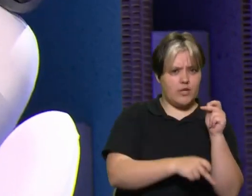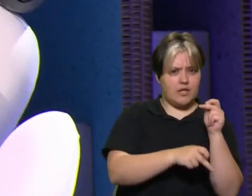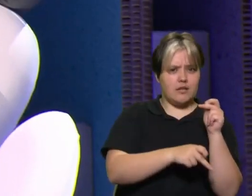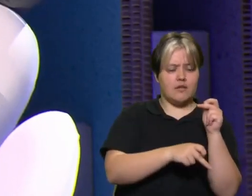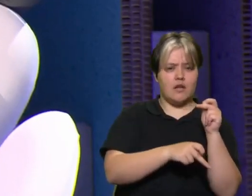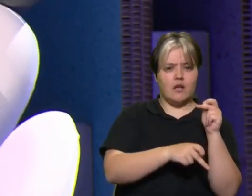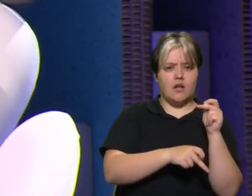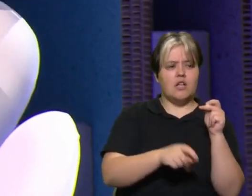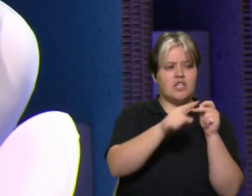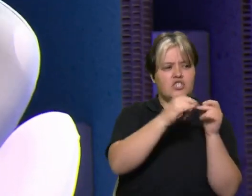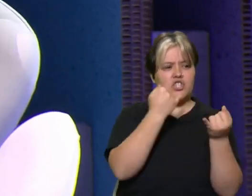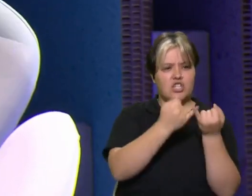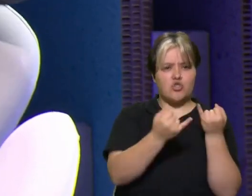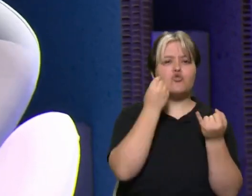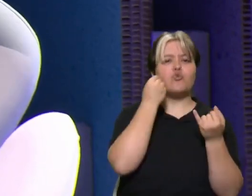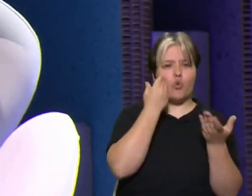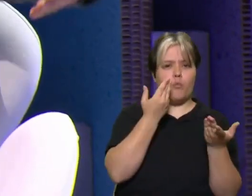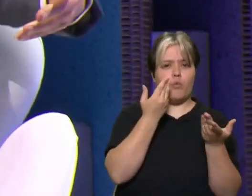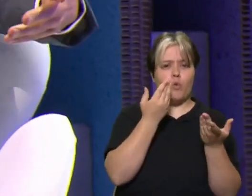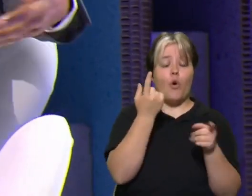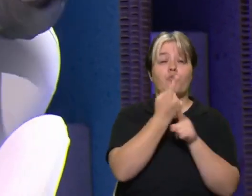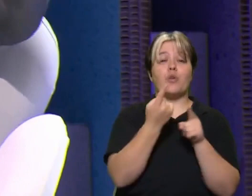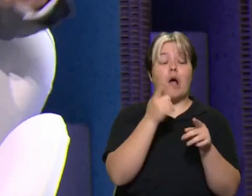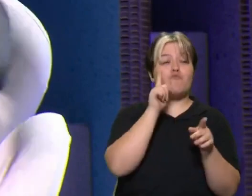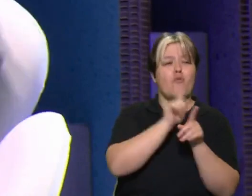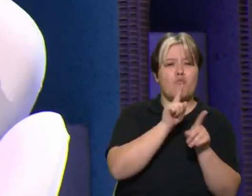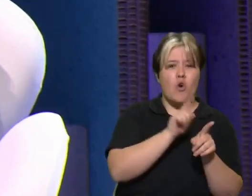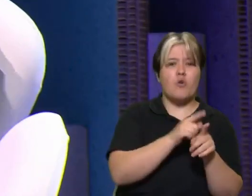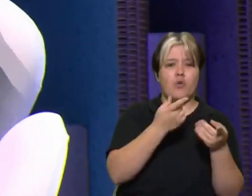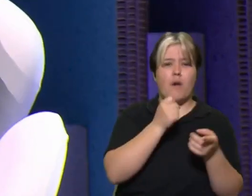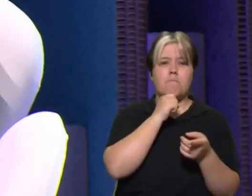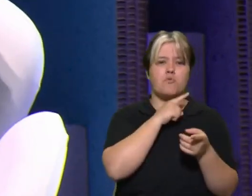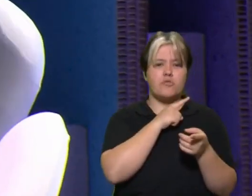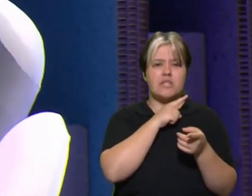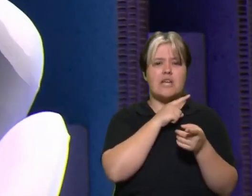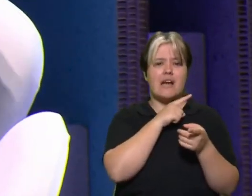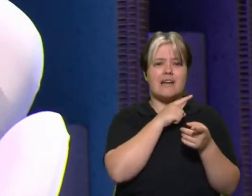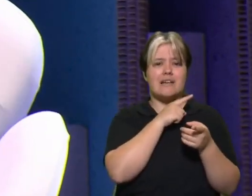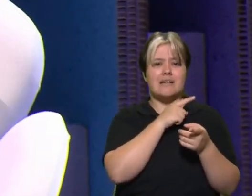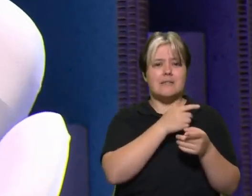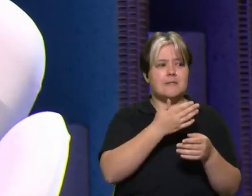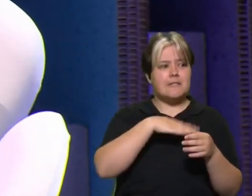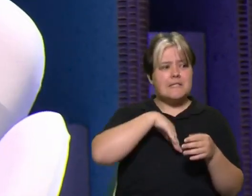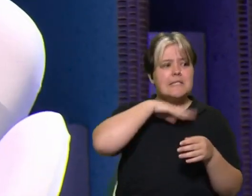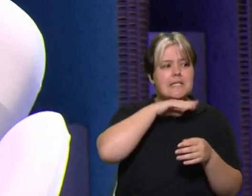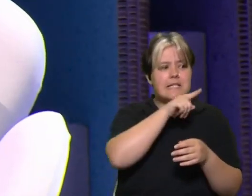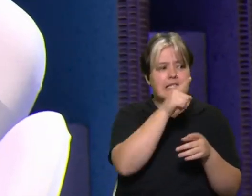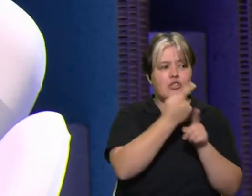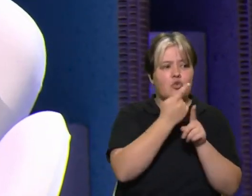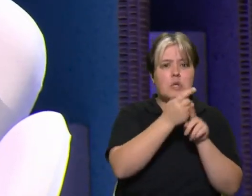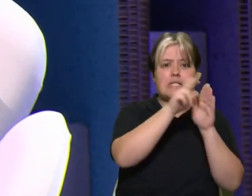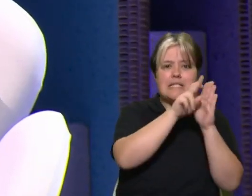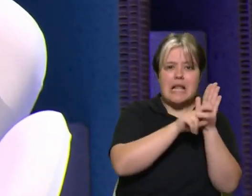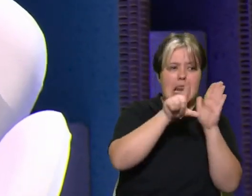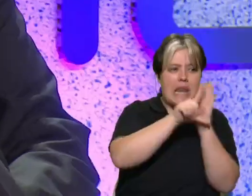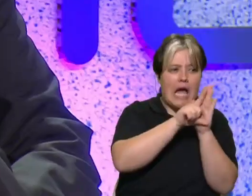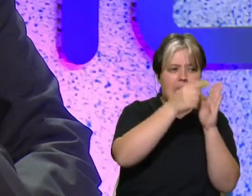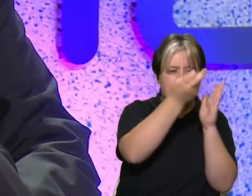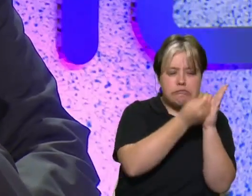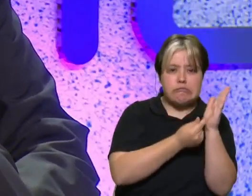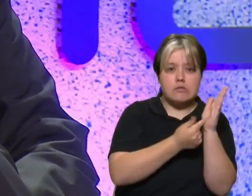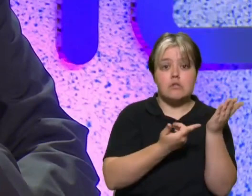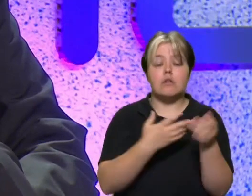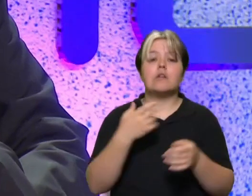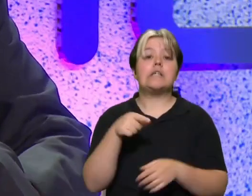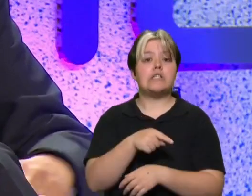reduce risk when we speak about Web3, these communities, without stifling them with legal frameworks?